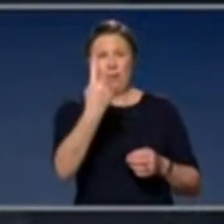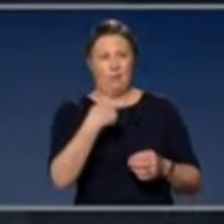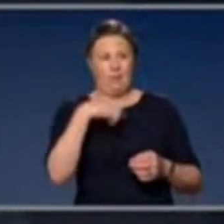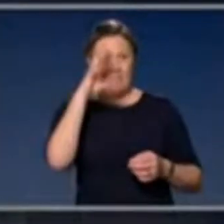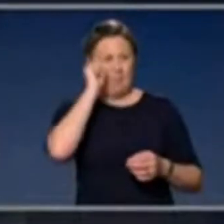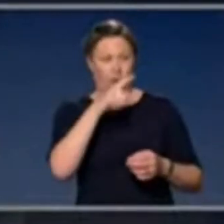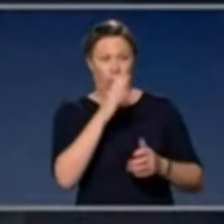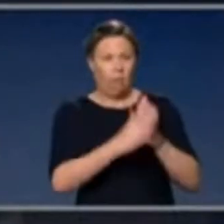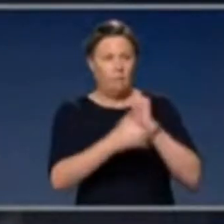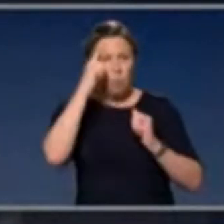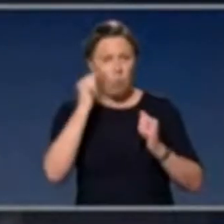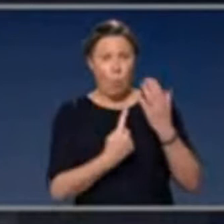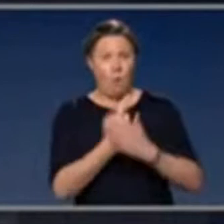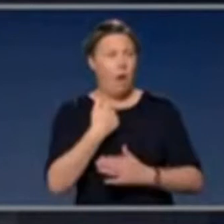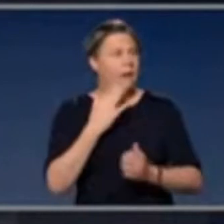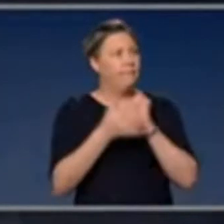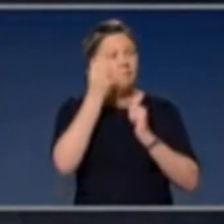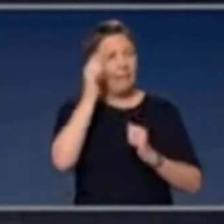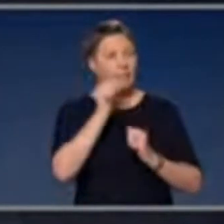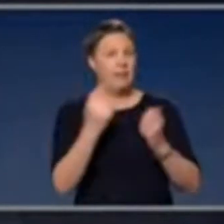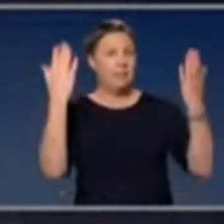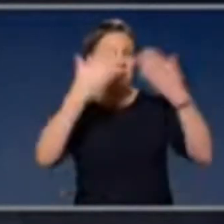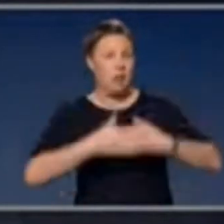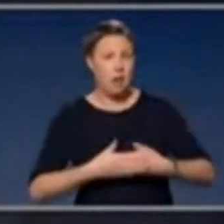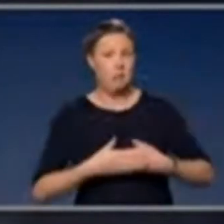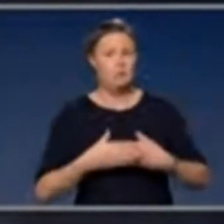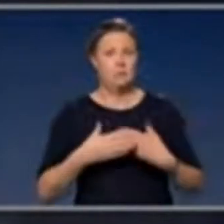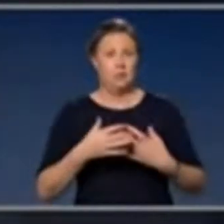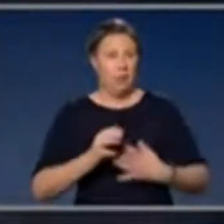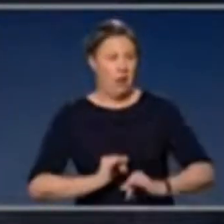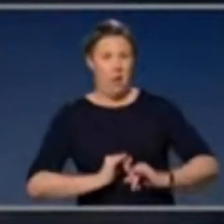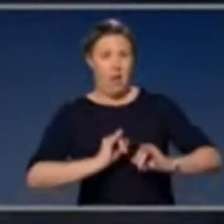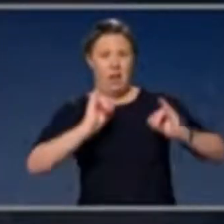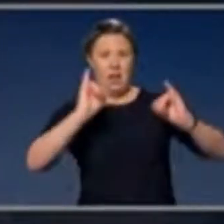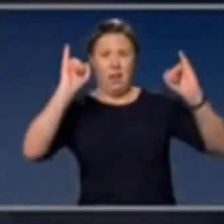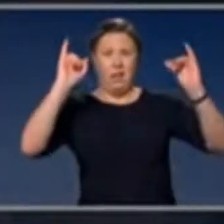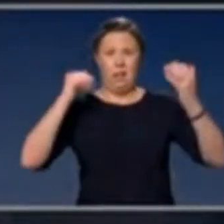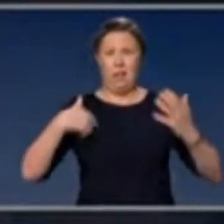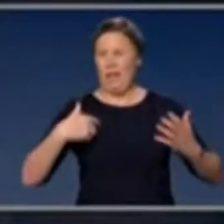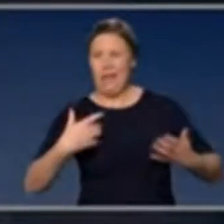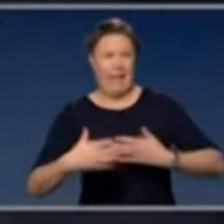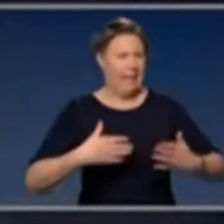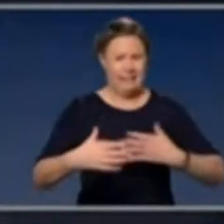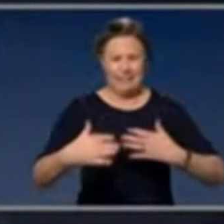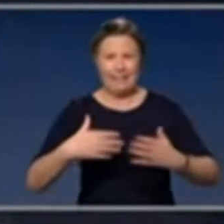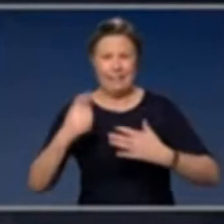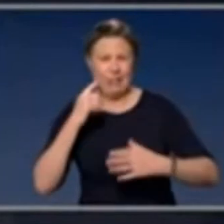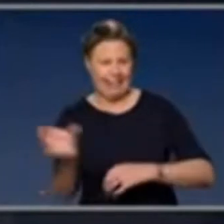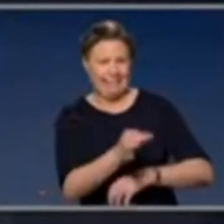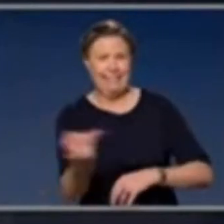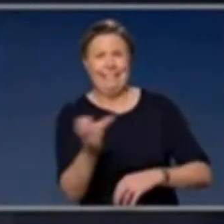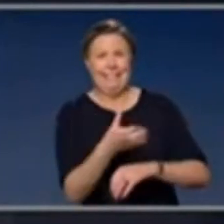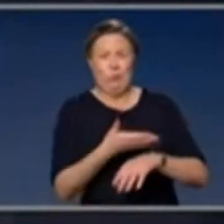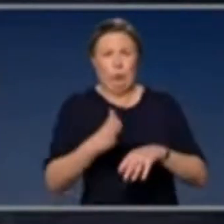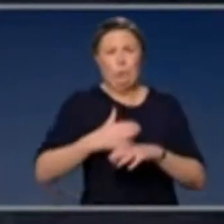one, and I remember the night very clearly, and what we needed to do, as the PM has said, to move heaven and earth to get staff